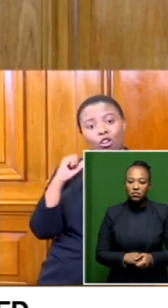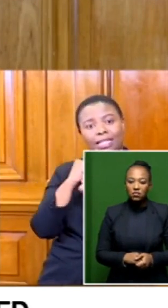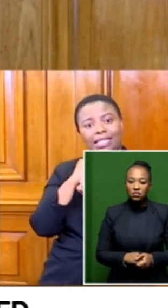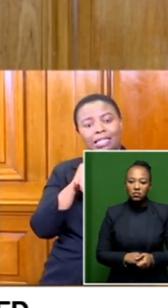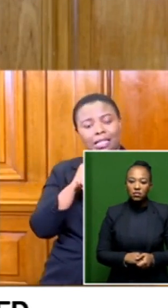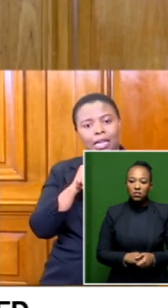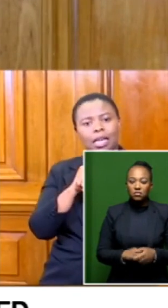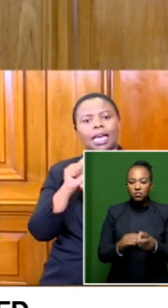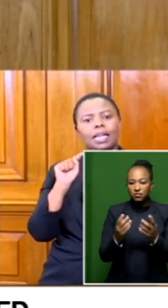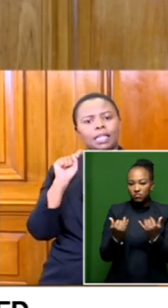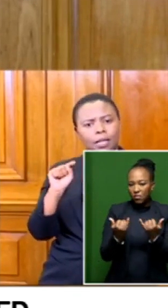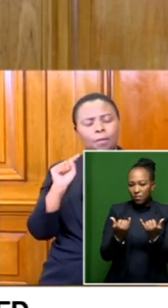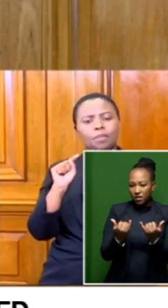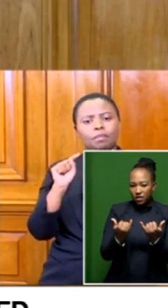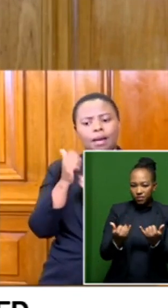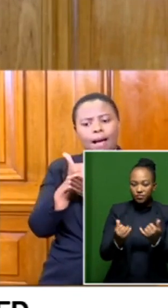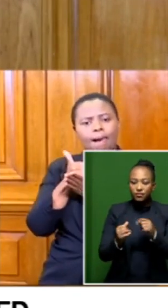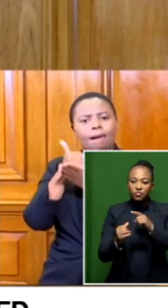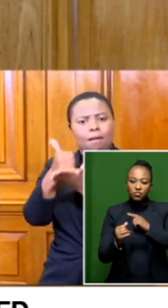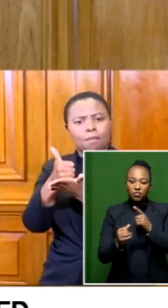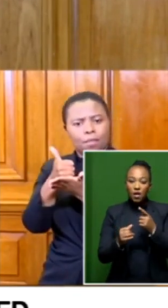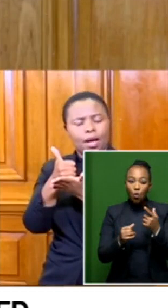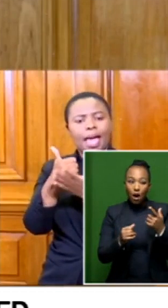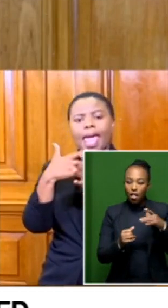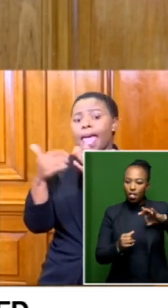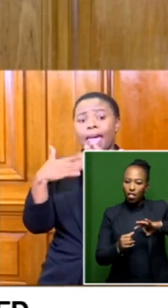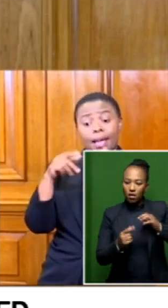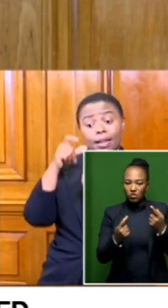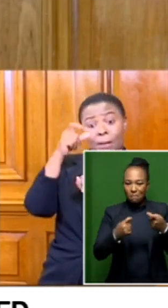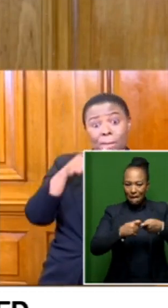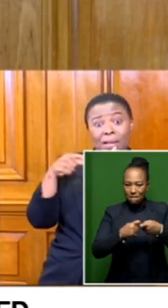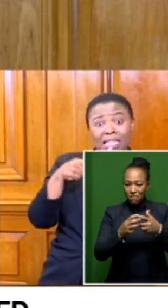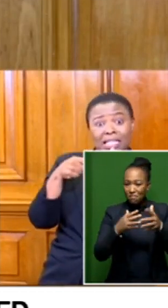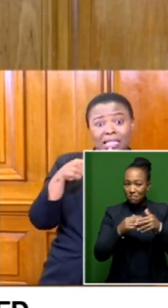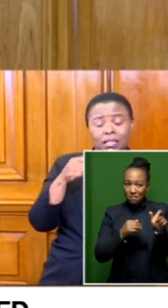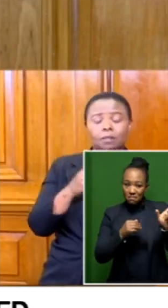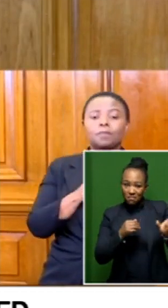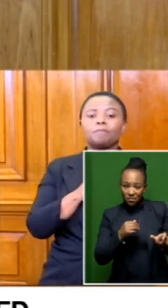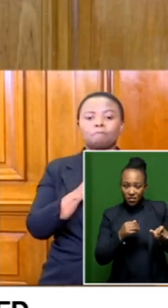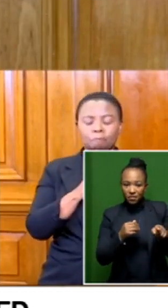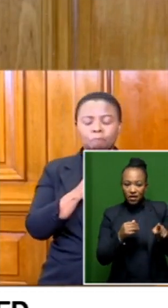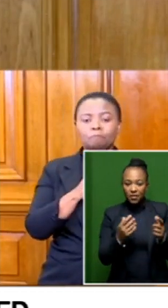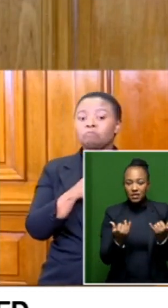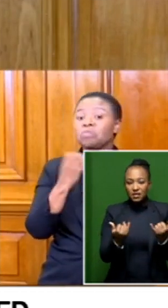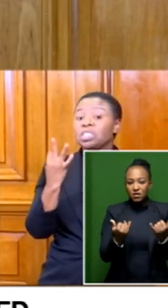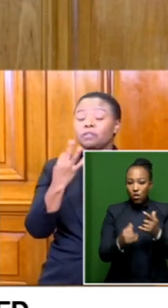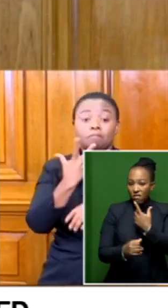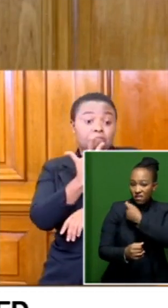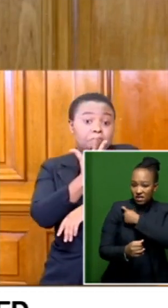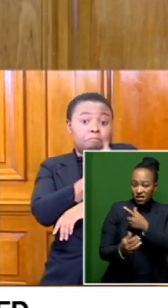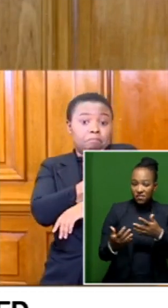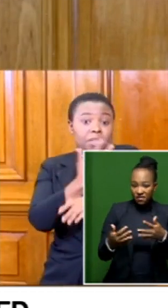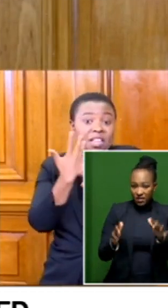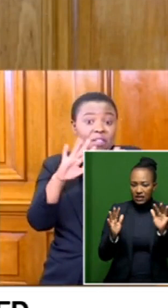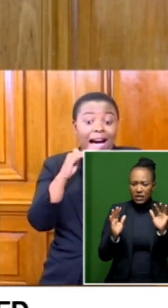and easy access to compensation to any person who, after being vaccinated,